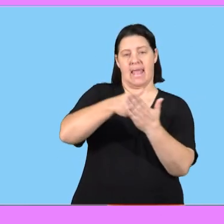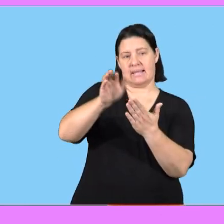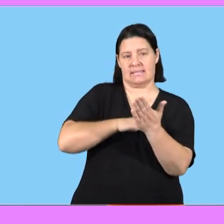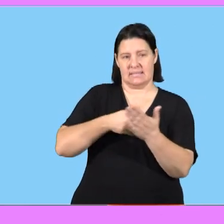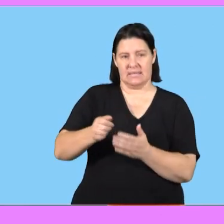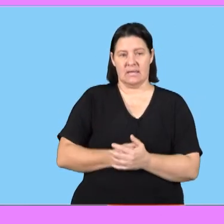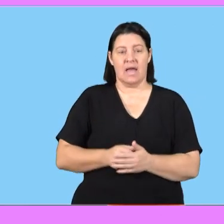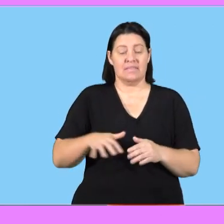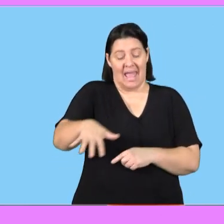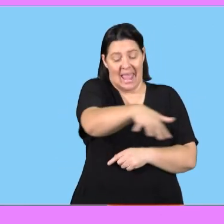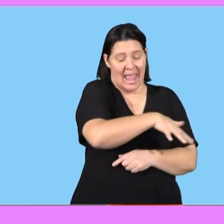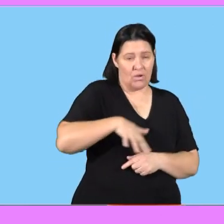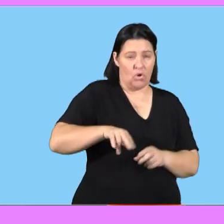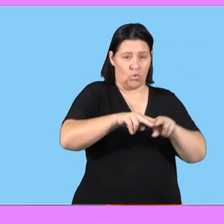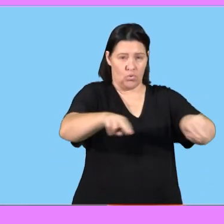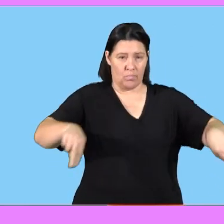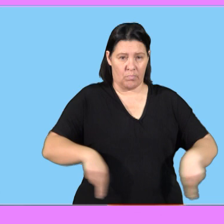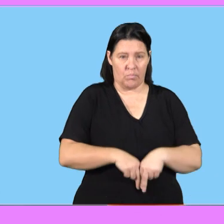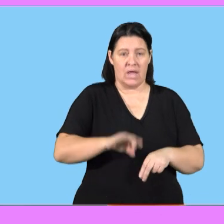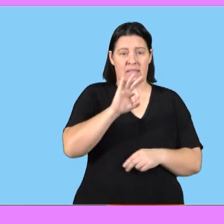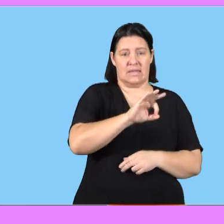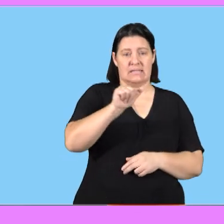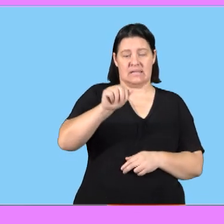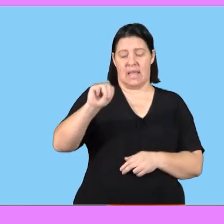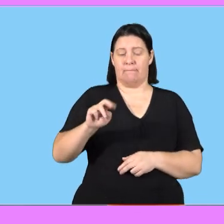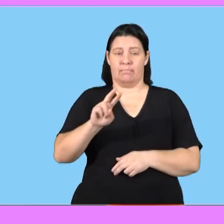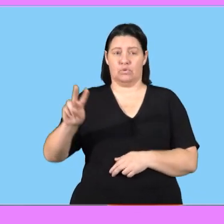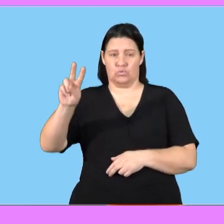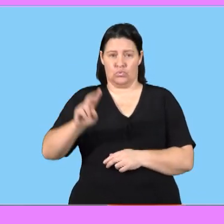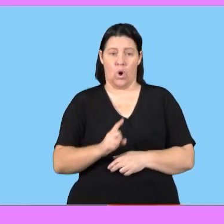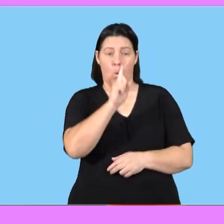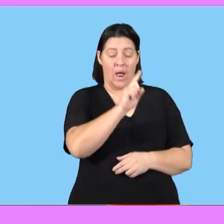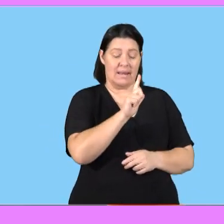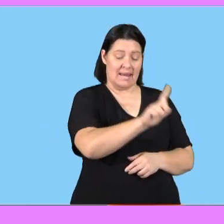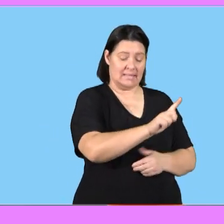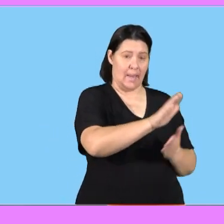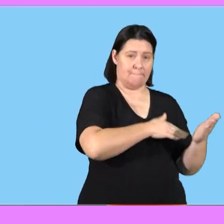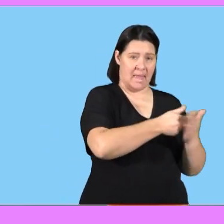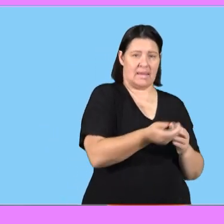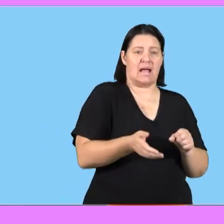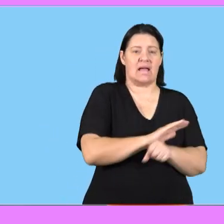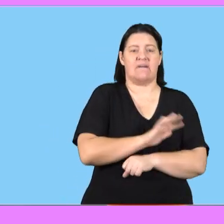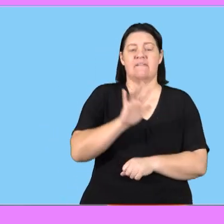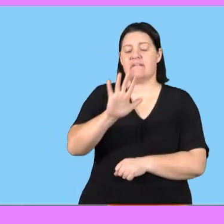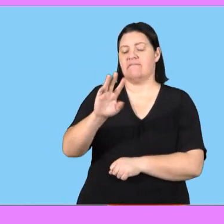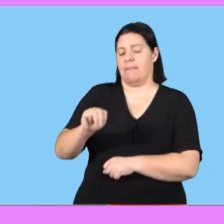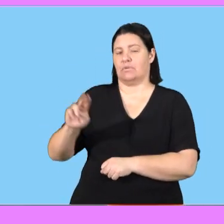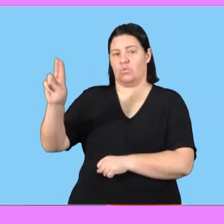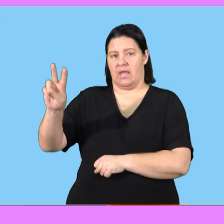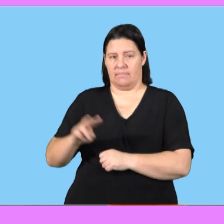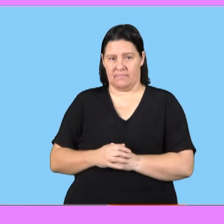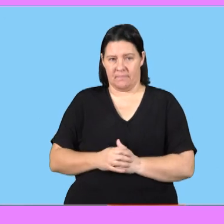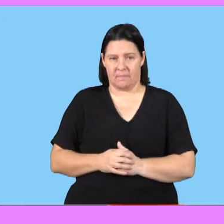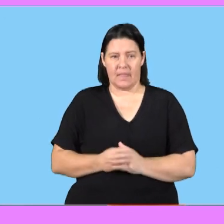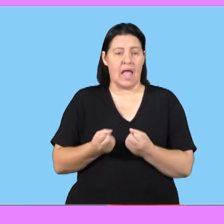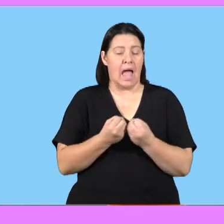the paint. The area of the room is 36 square meters. 1 liter of paint covers 5 square